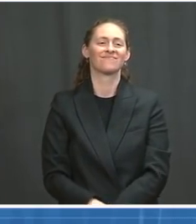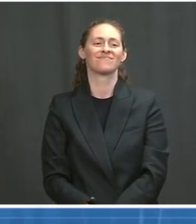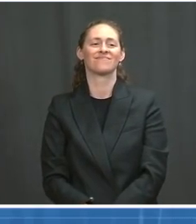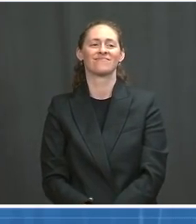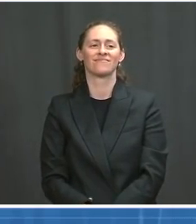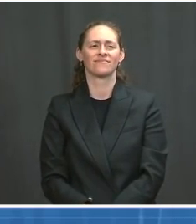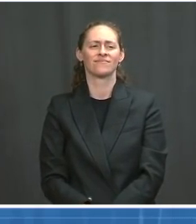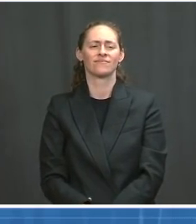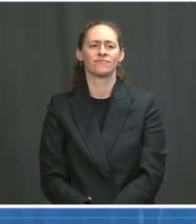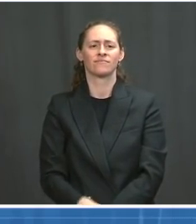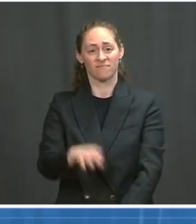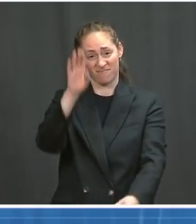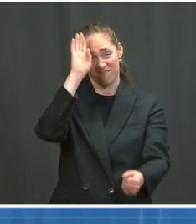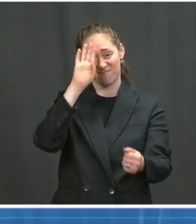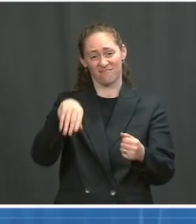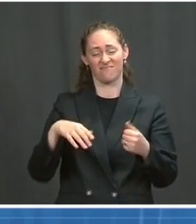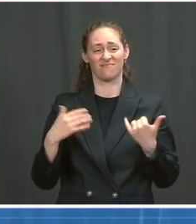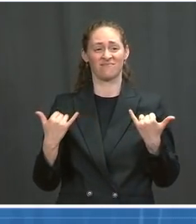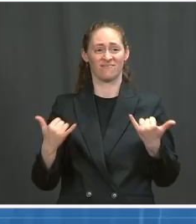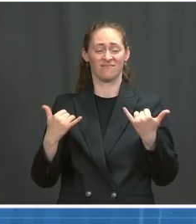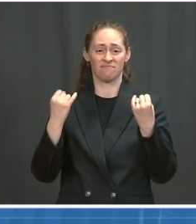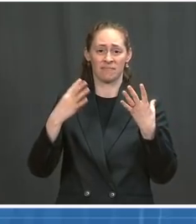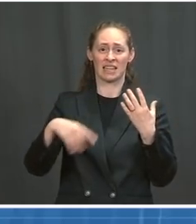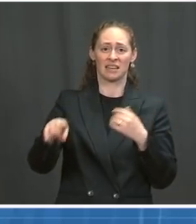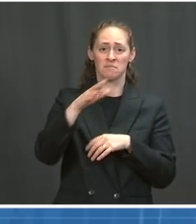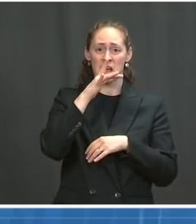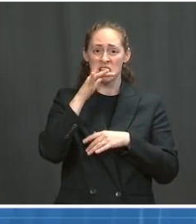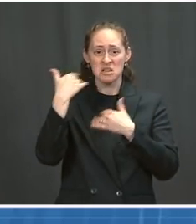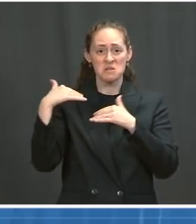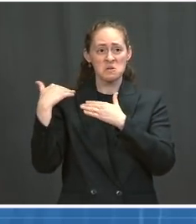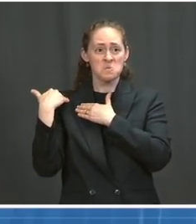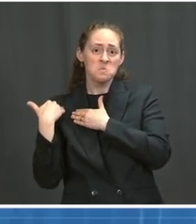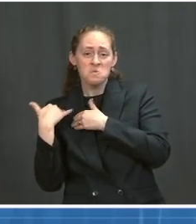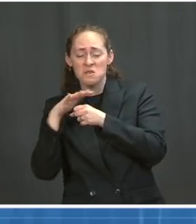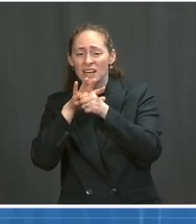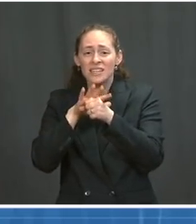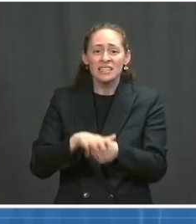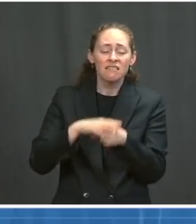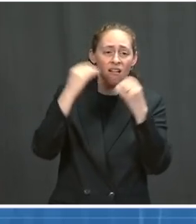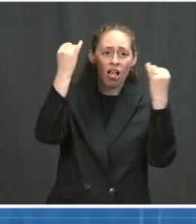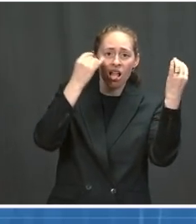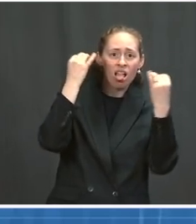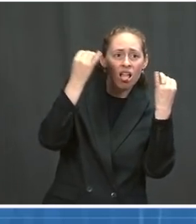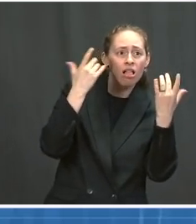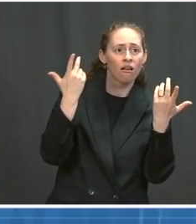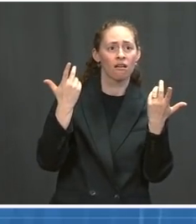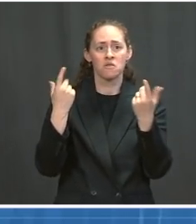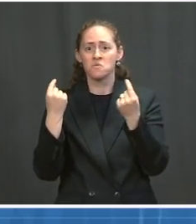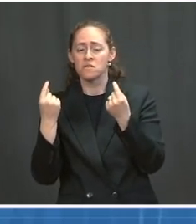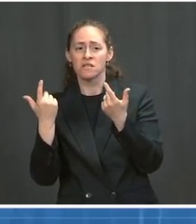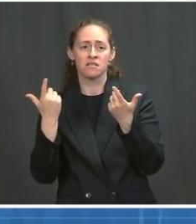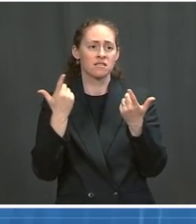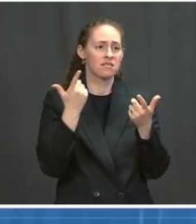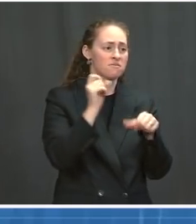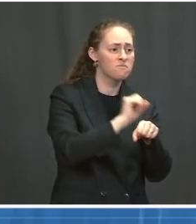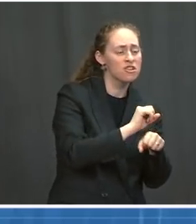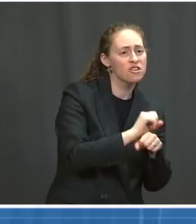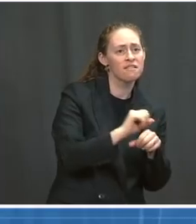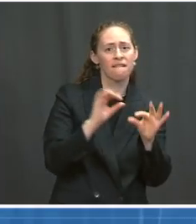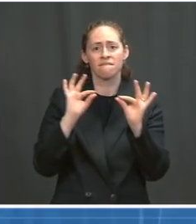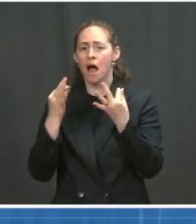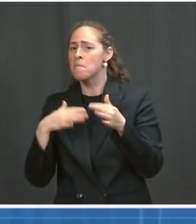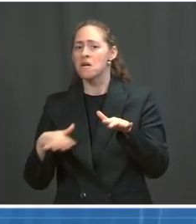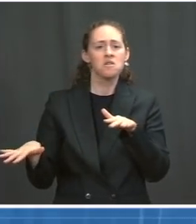disproportionate amount of the challenge of COVID-19, of having to manage children and telework, as well as manage virtual